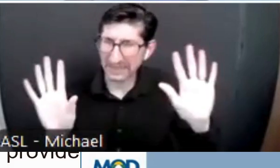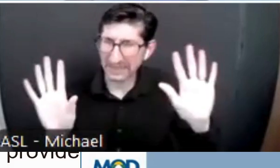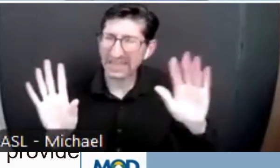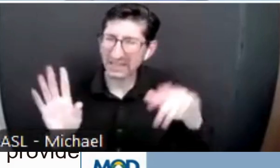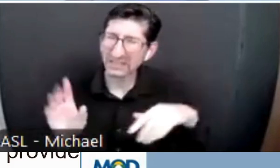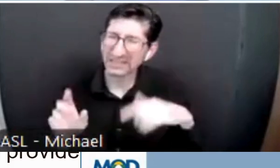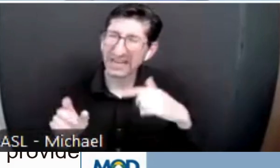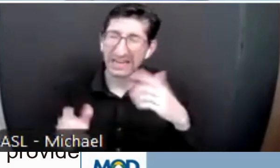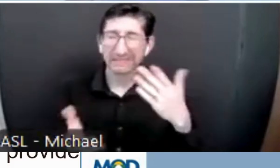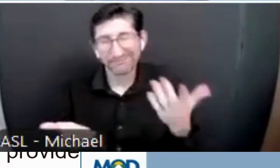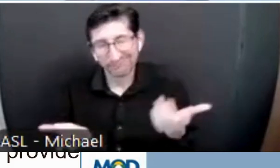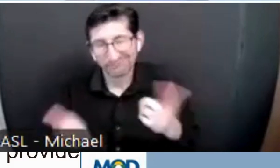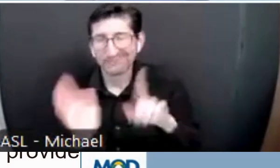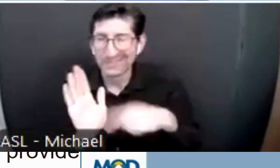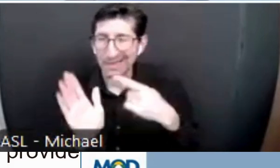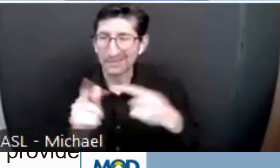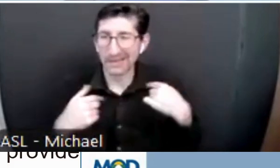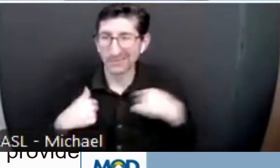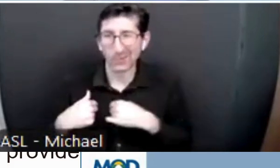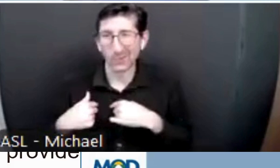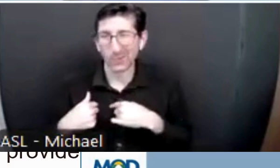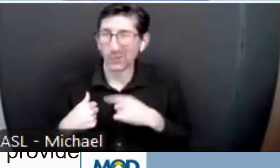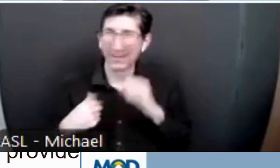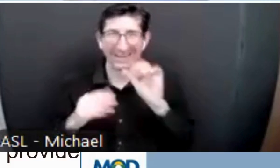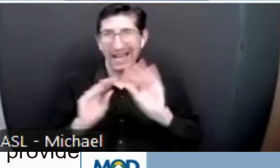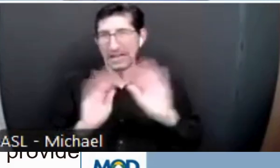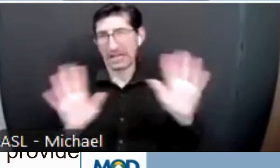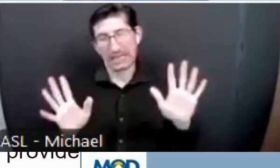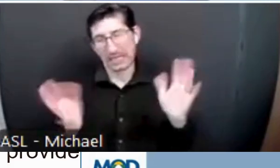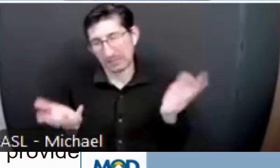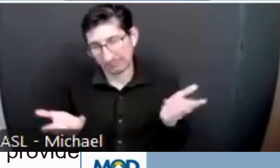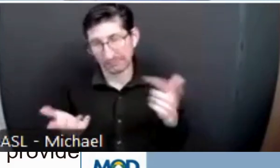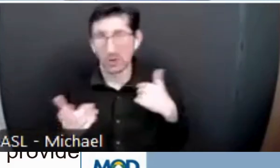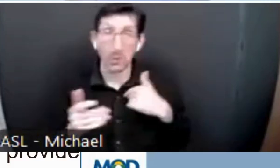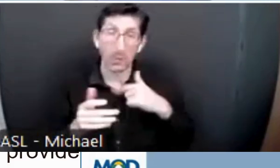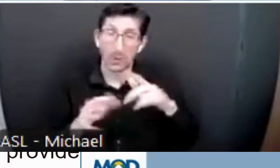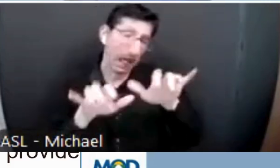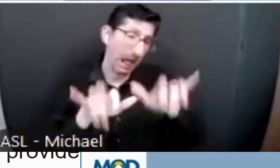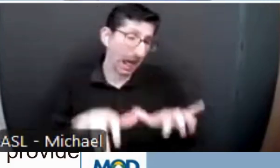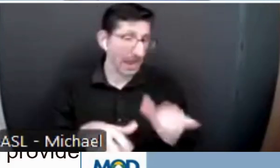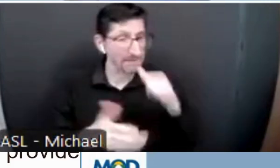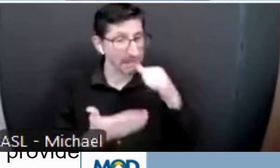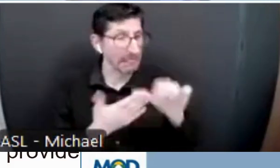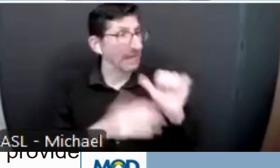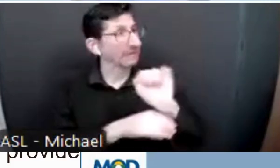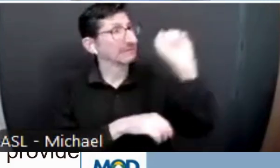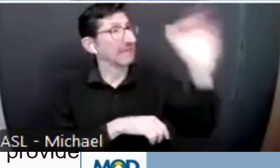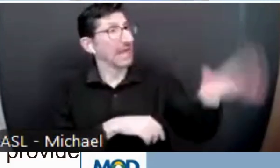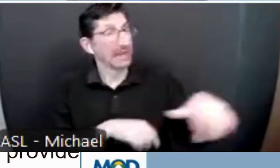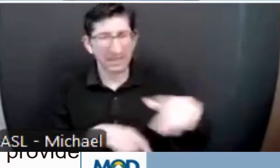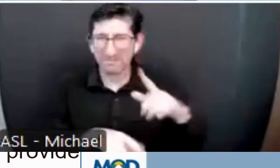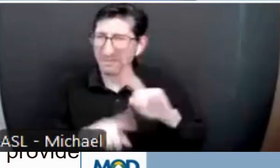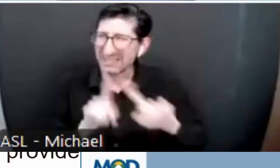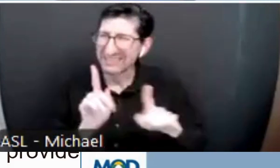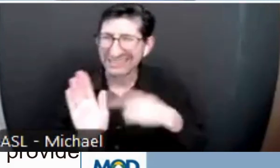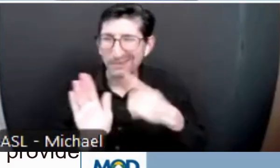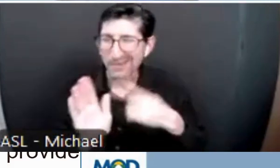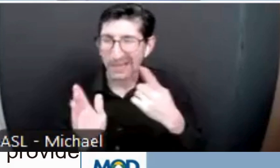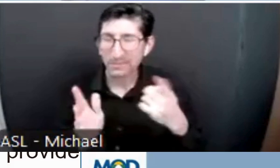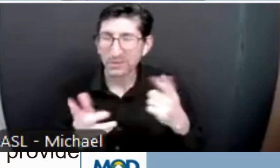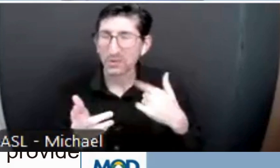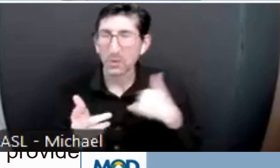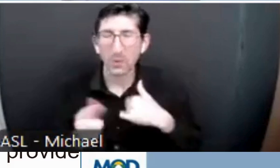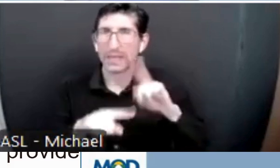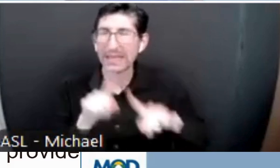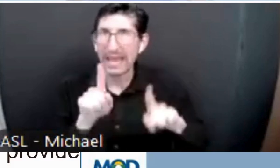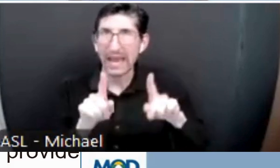we forget to be really clear with people because, you know, it's hard for all of us to think, you know, we all